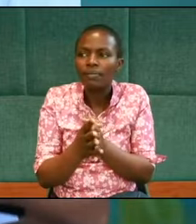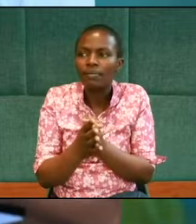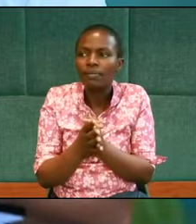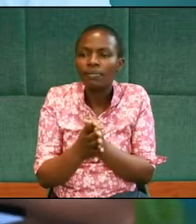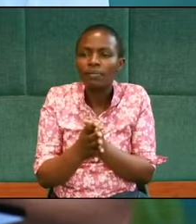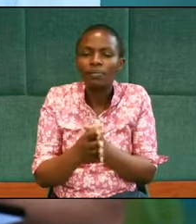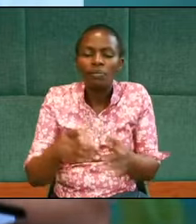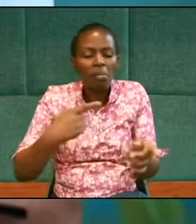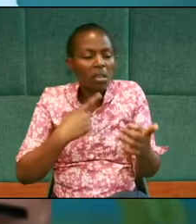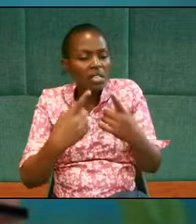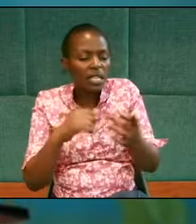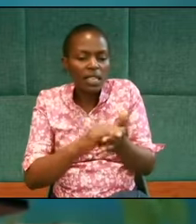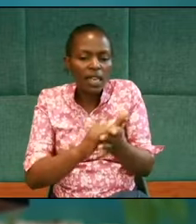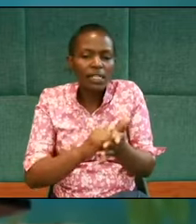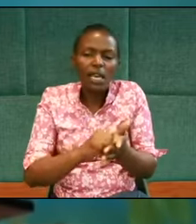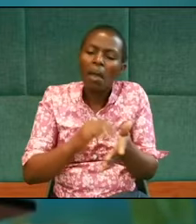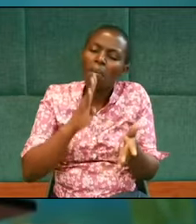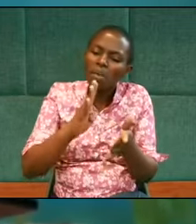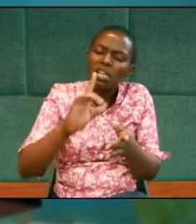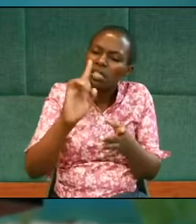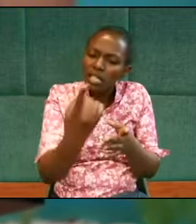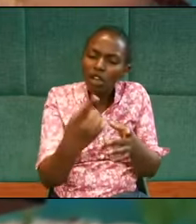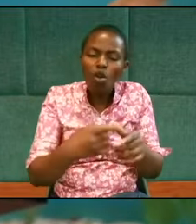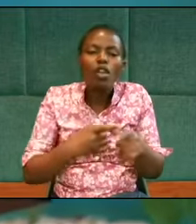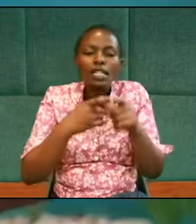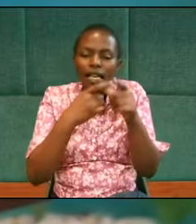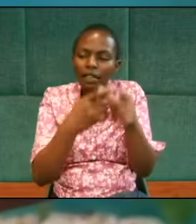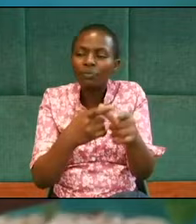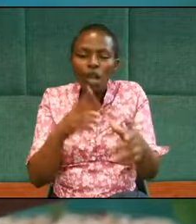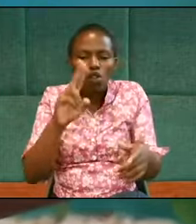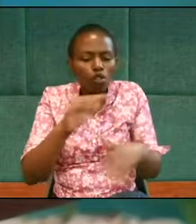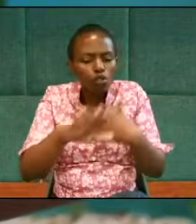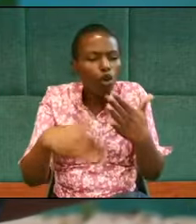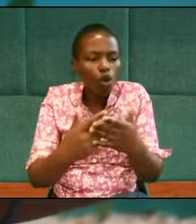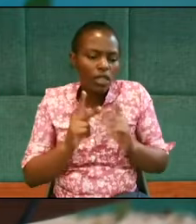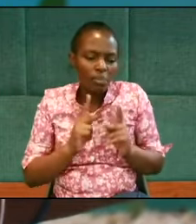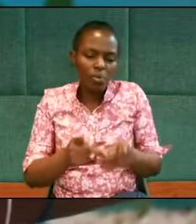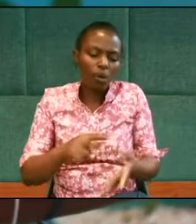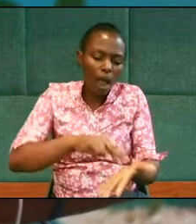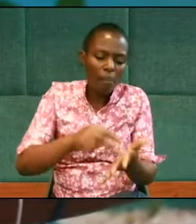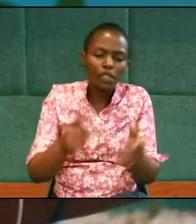May I declare today, not everyone is meant to marry.